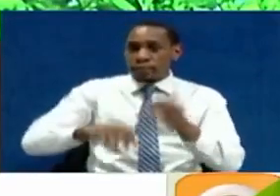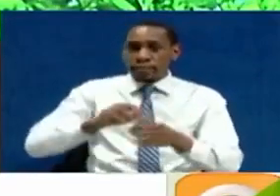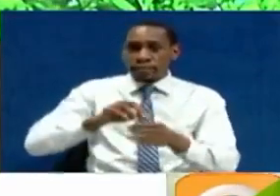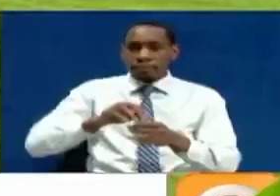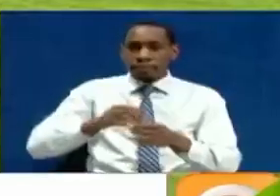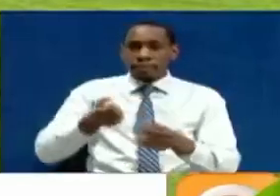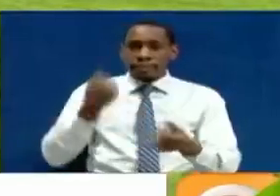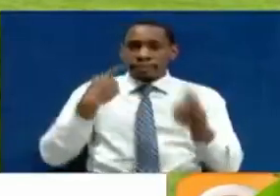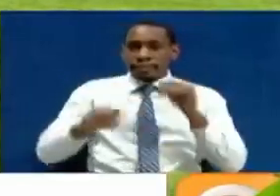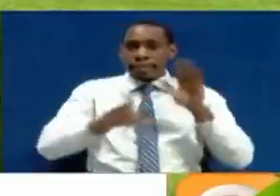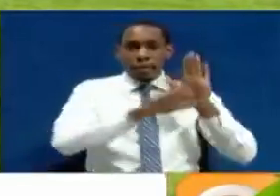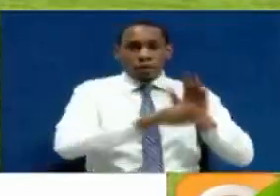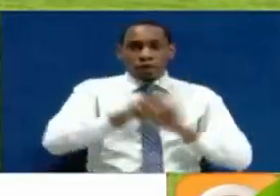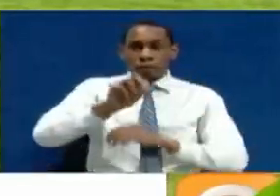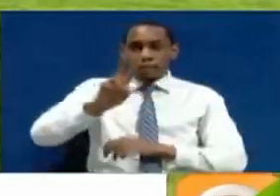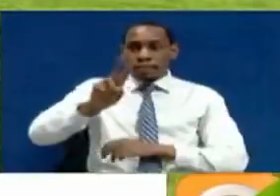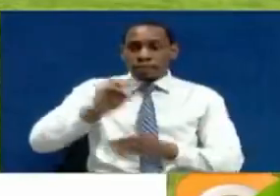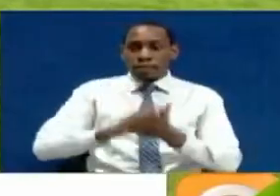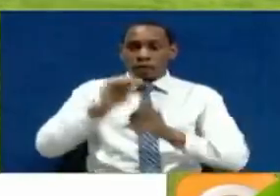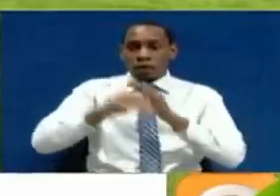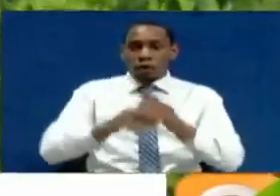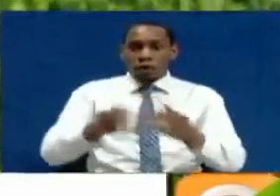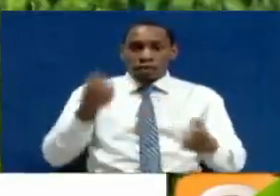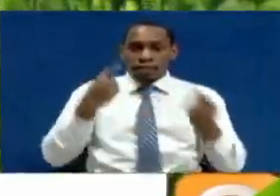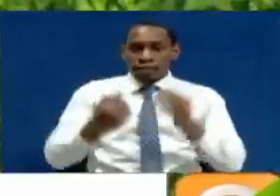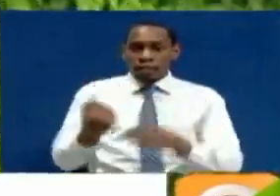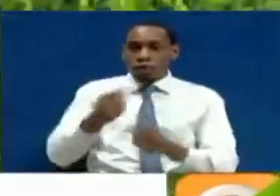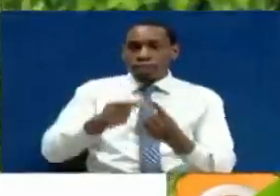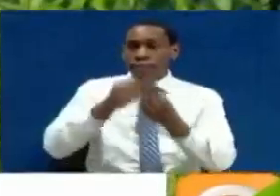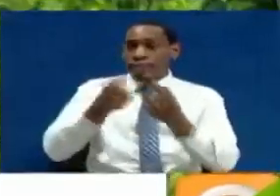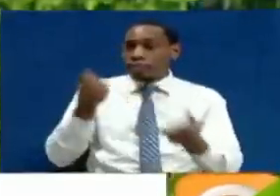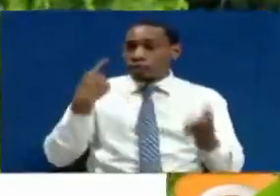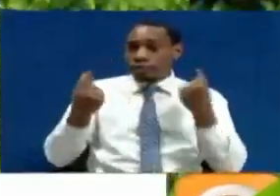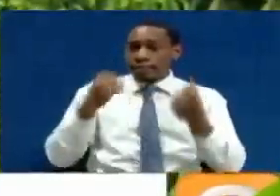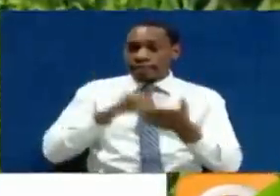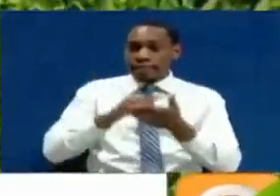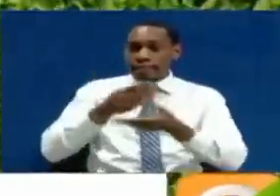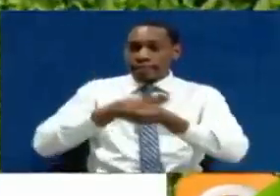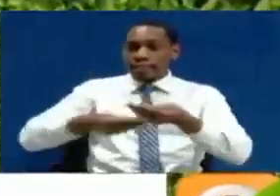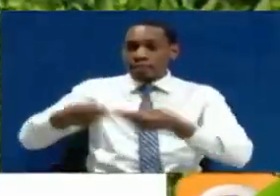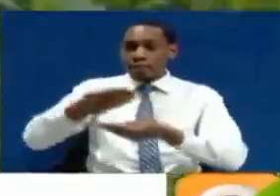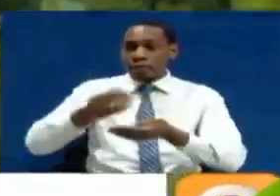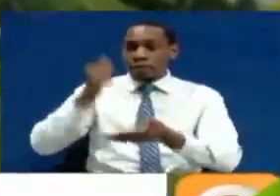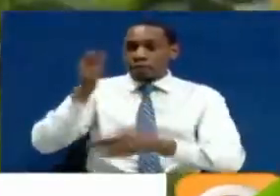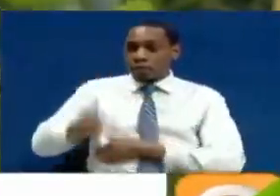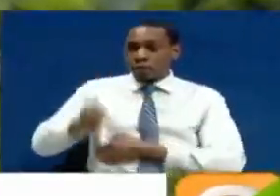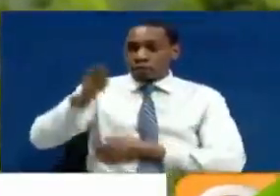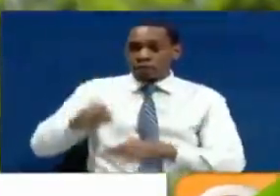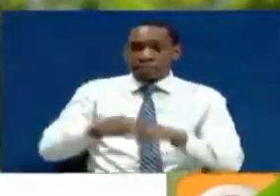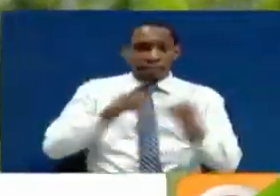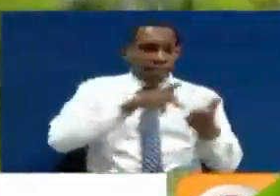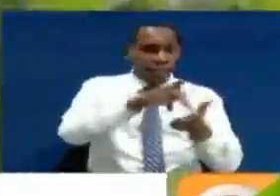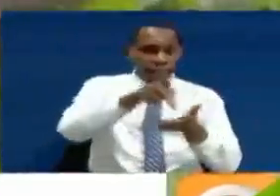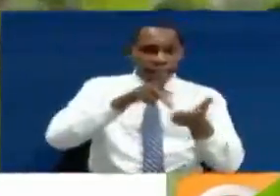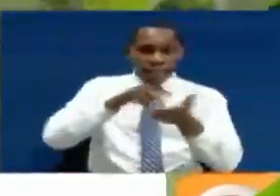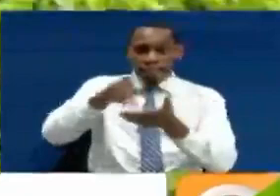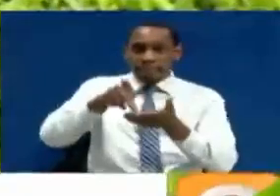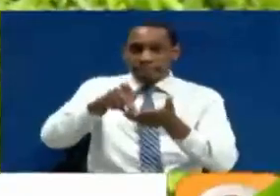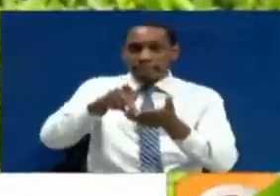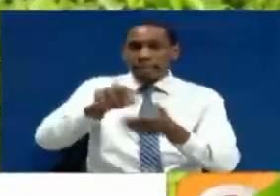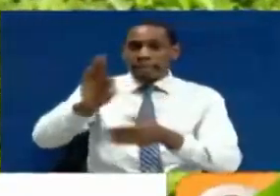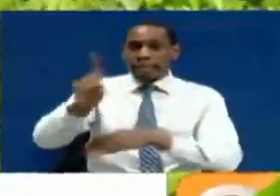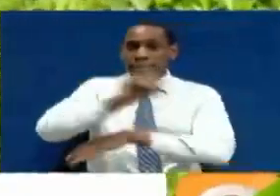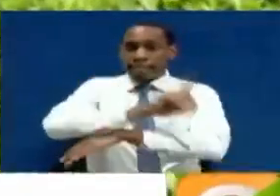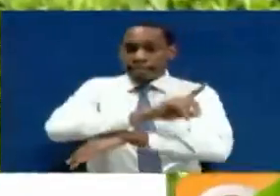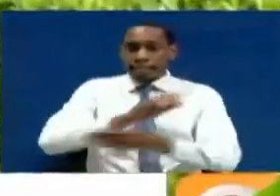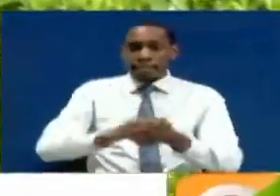Tea Act 2020, all teas apart from special teas shall be sold at the auction and payments to be made within 30